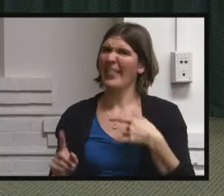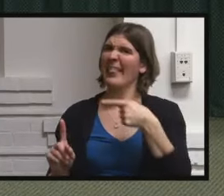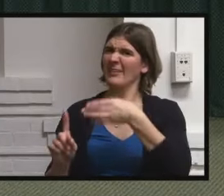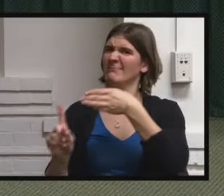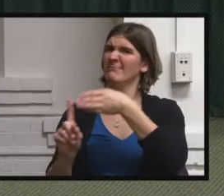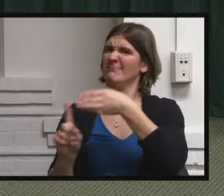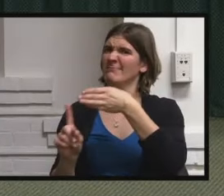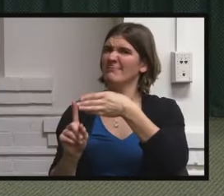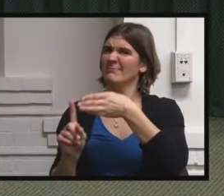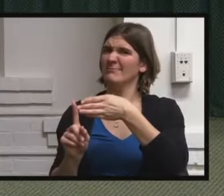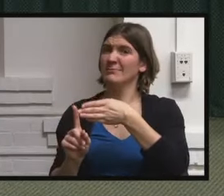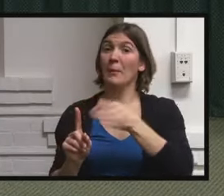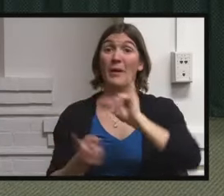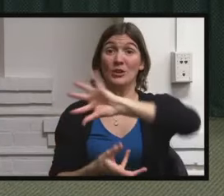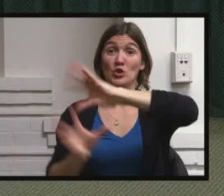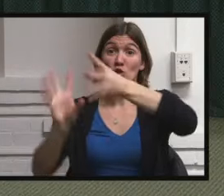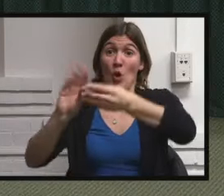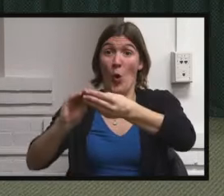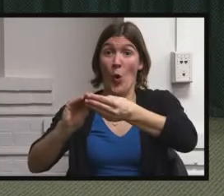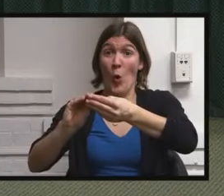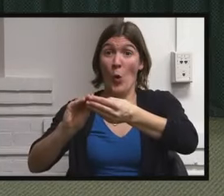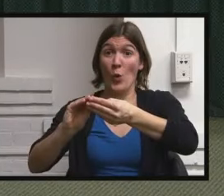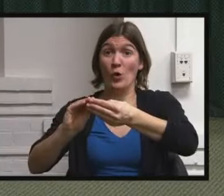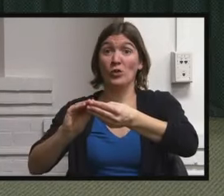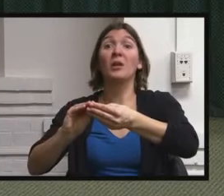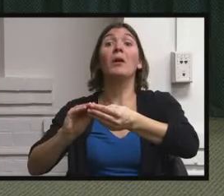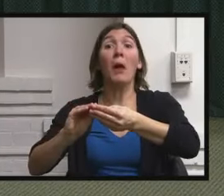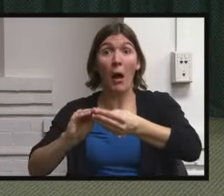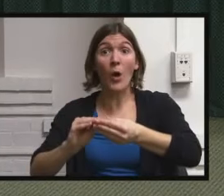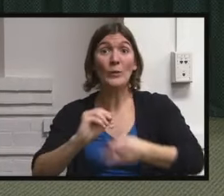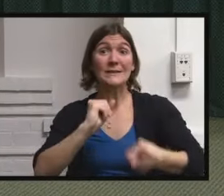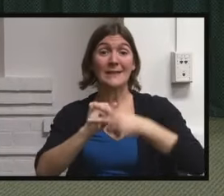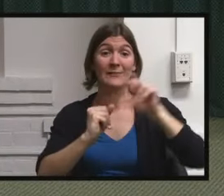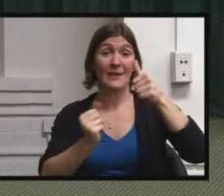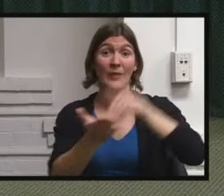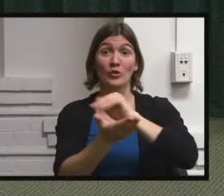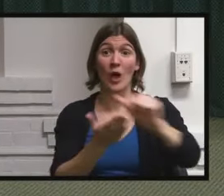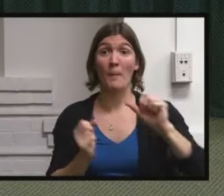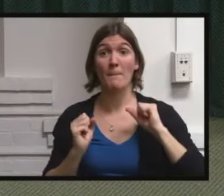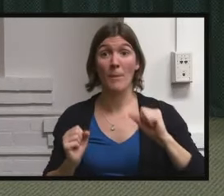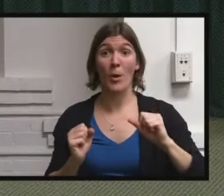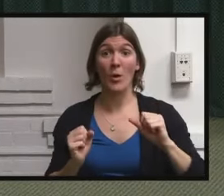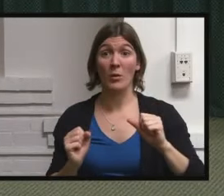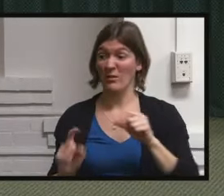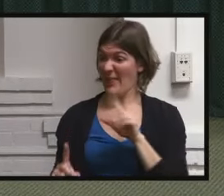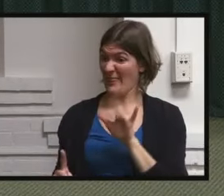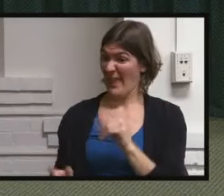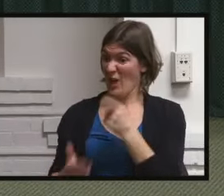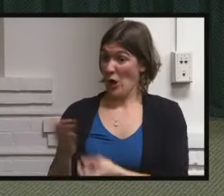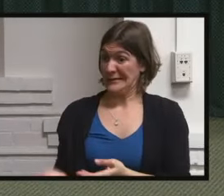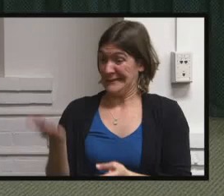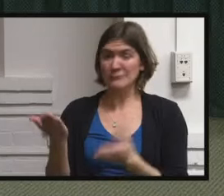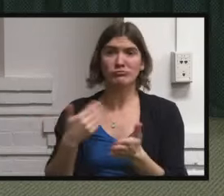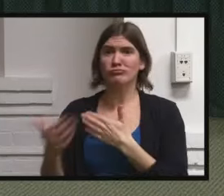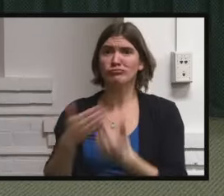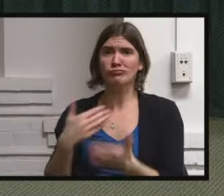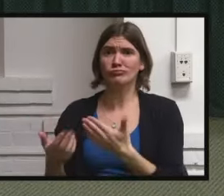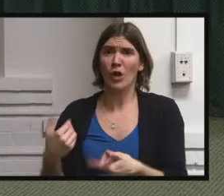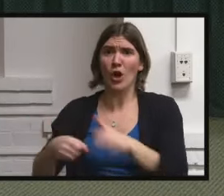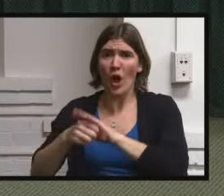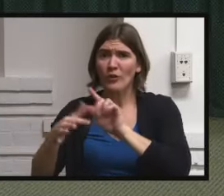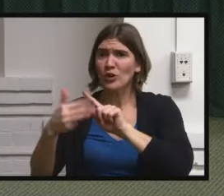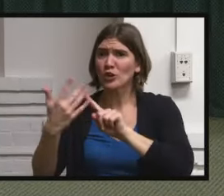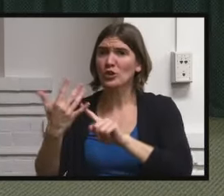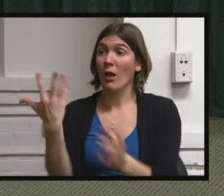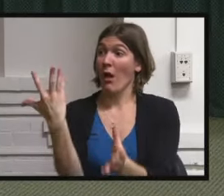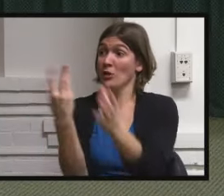To the past years. And we're also $10,000 under budget, it looks like. Right. And we are $10,000. Yeah, that's an important point. So even at the $100,590 with the additional warranty,